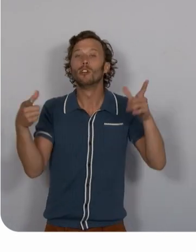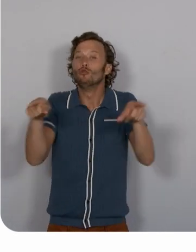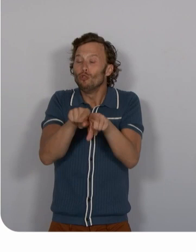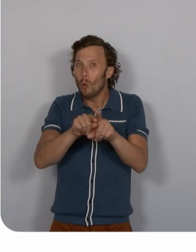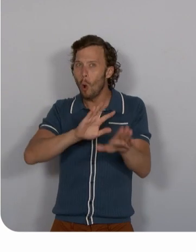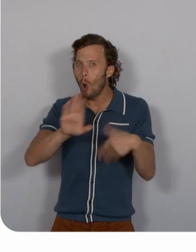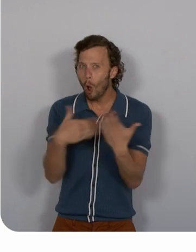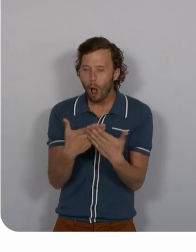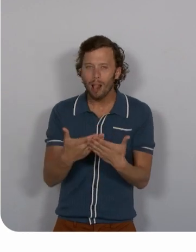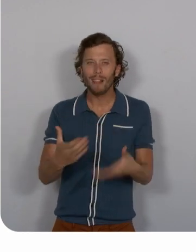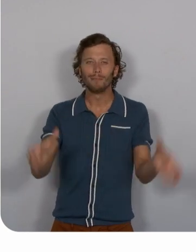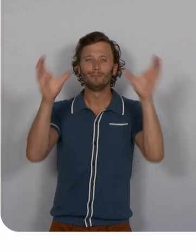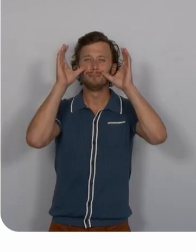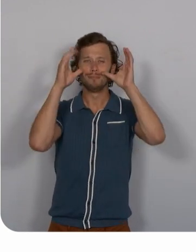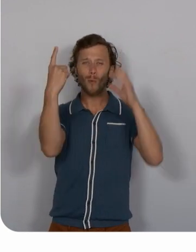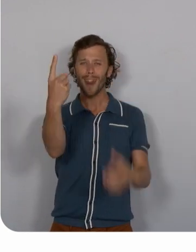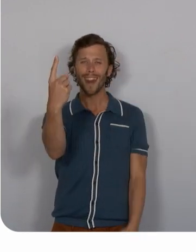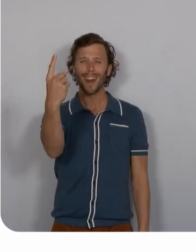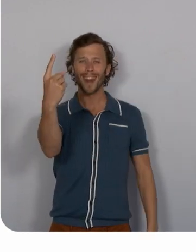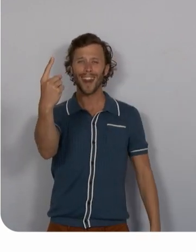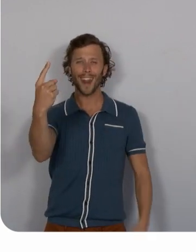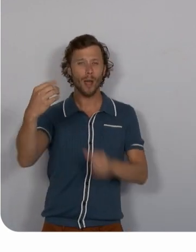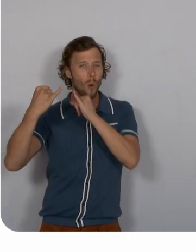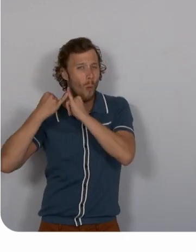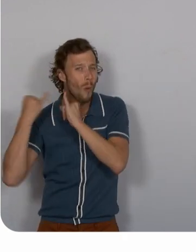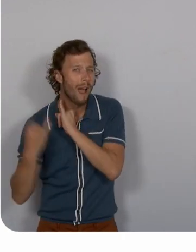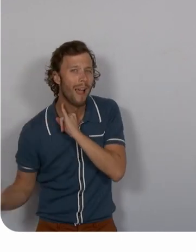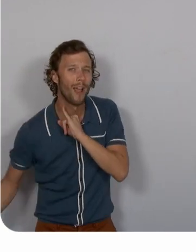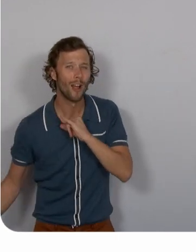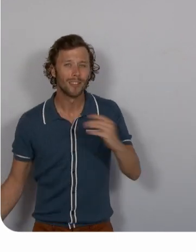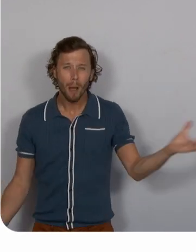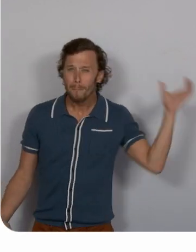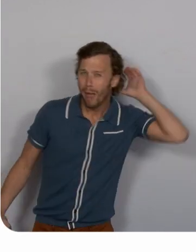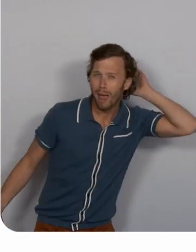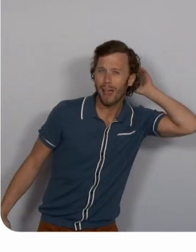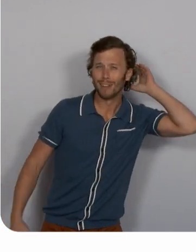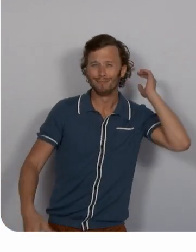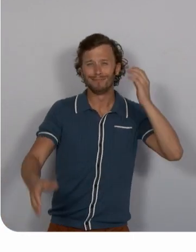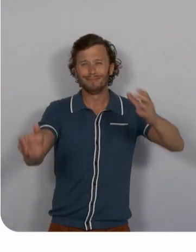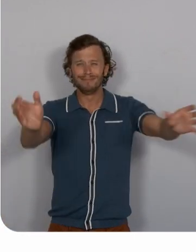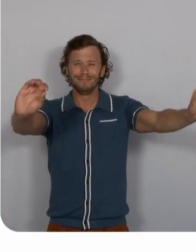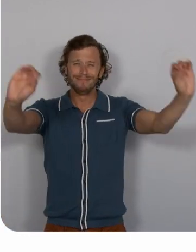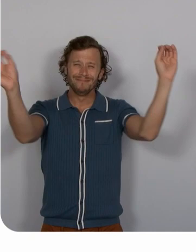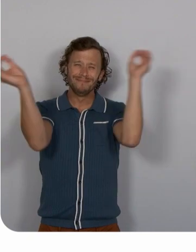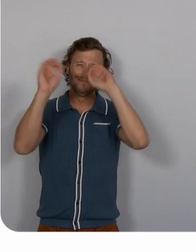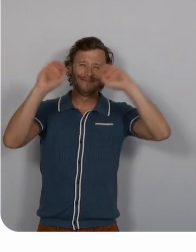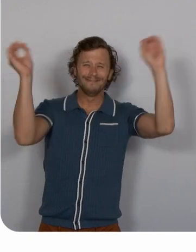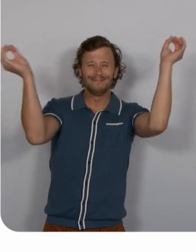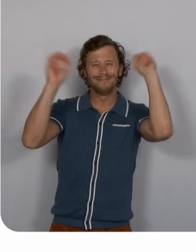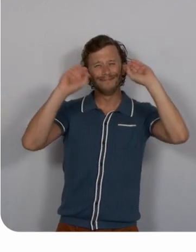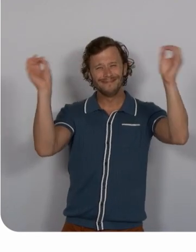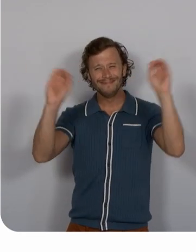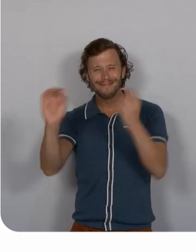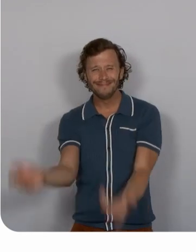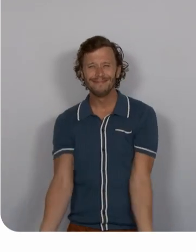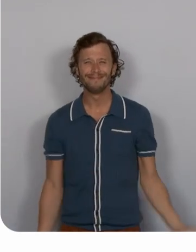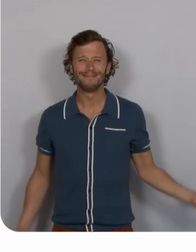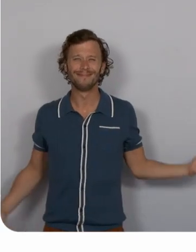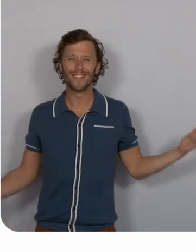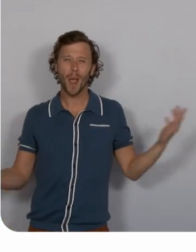on a standalone headset. No wires, no battery pack, no console to plug into.